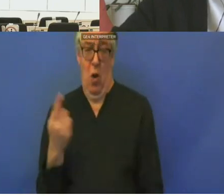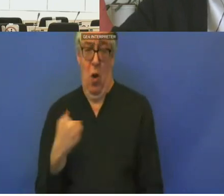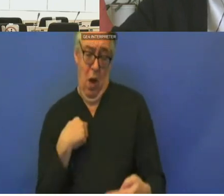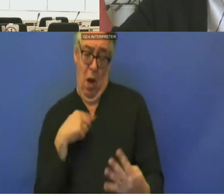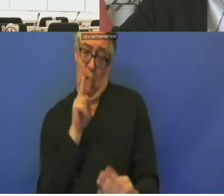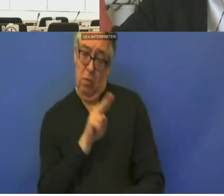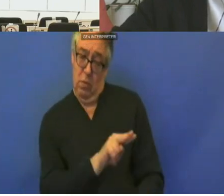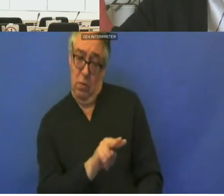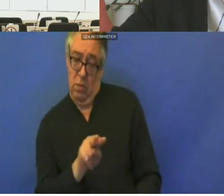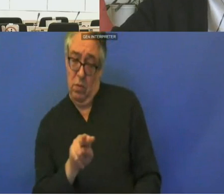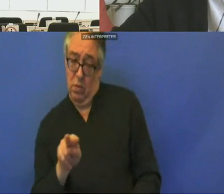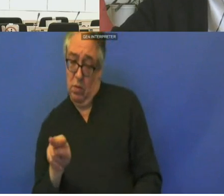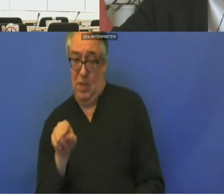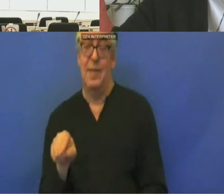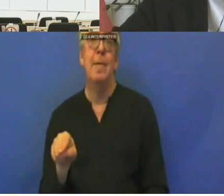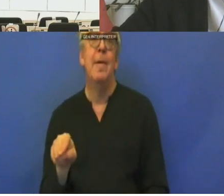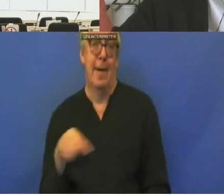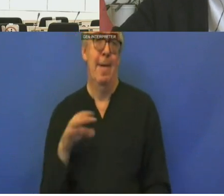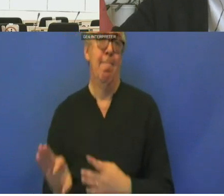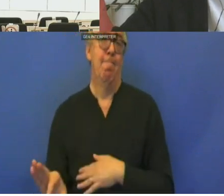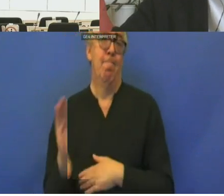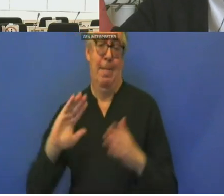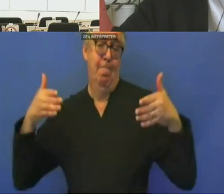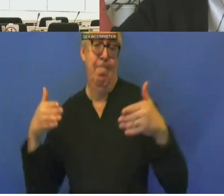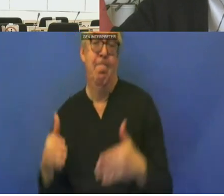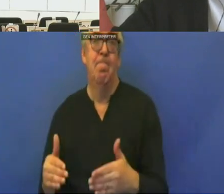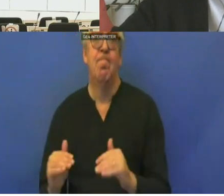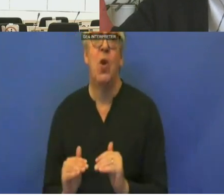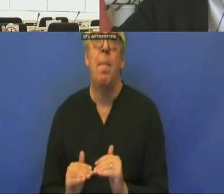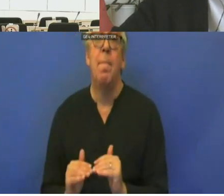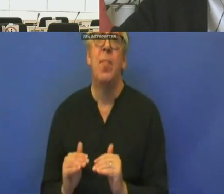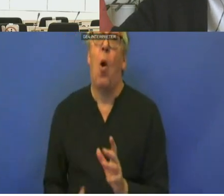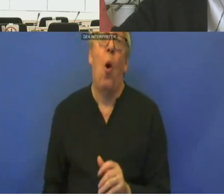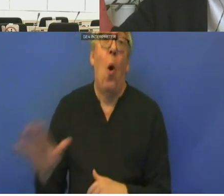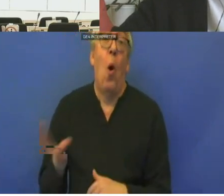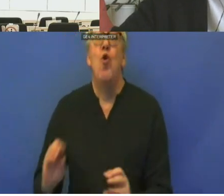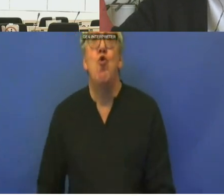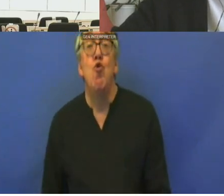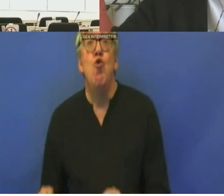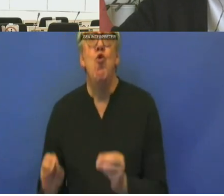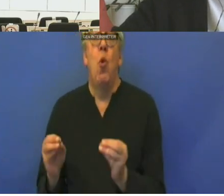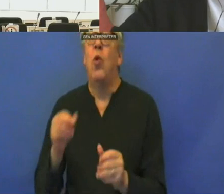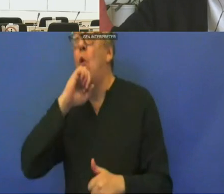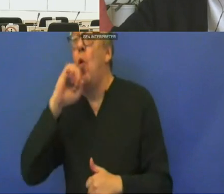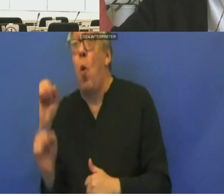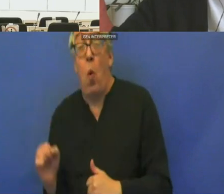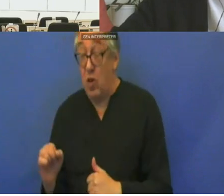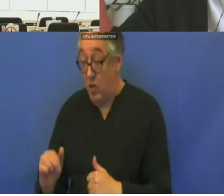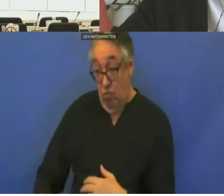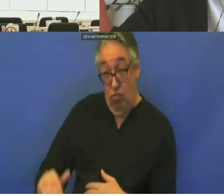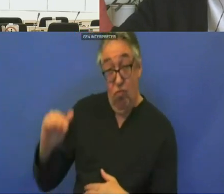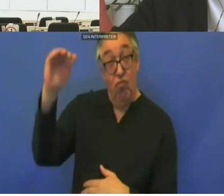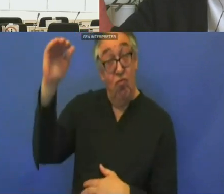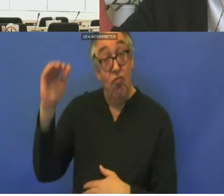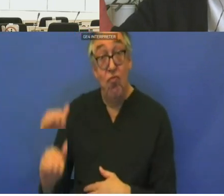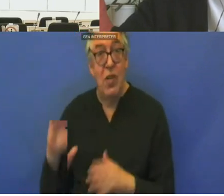to give more awareness for healthy lifestyles across all generations. Of course, for us, it is